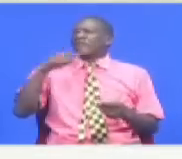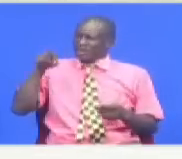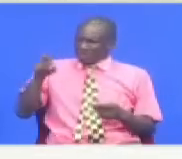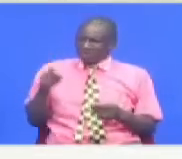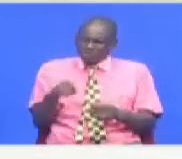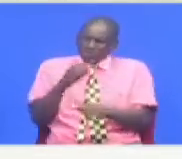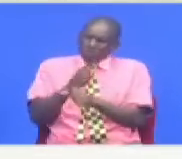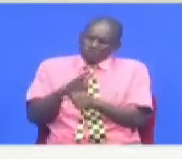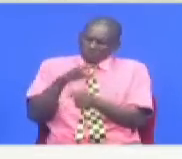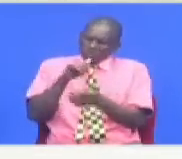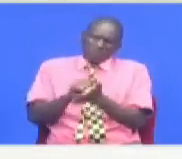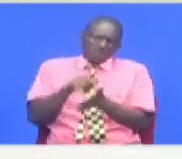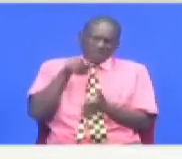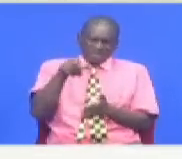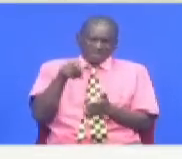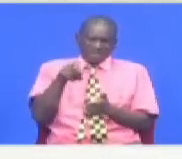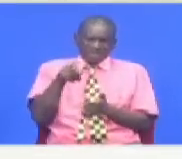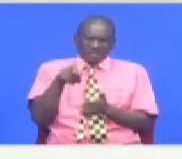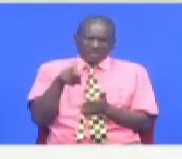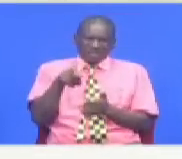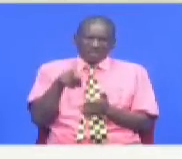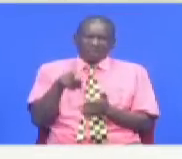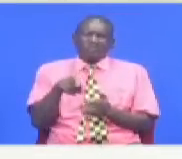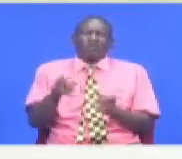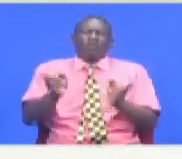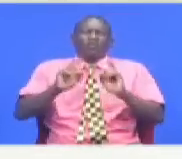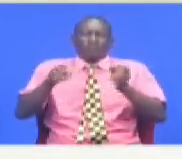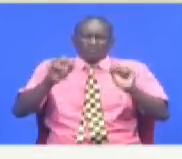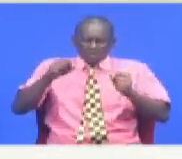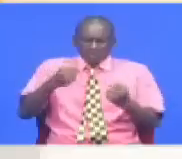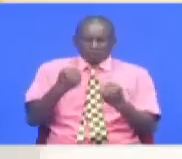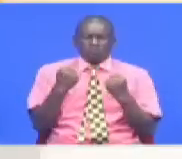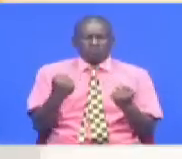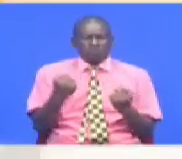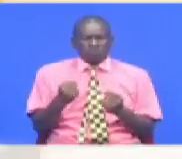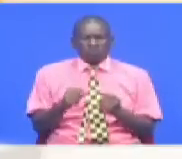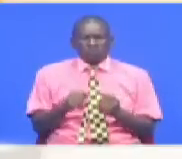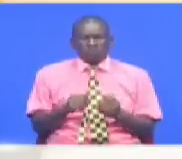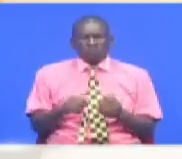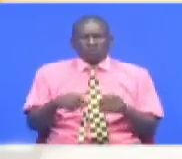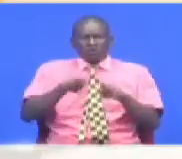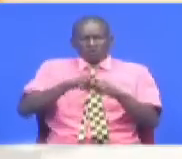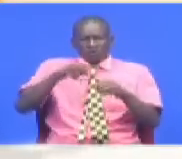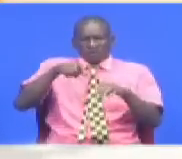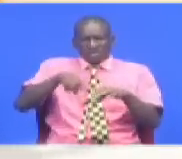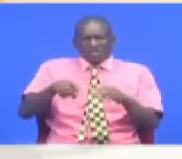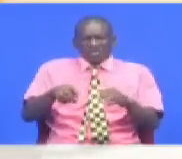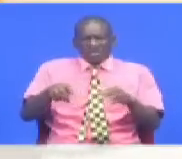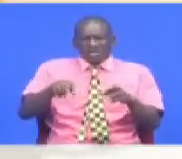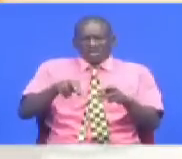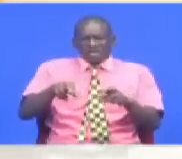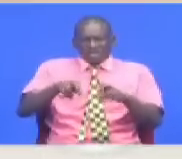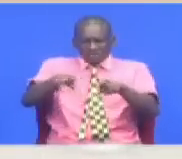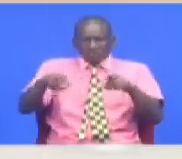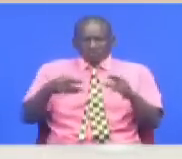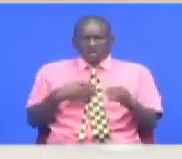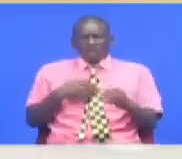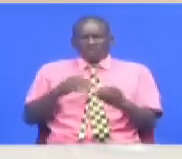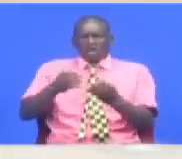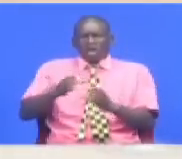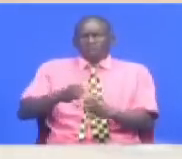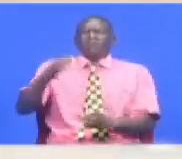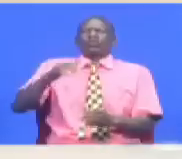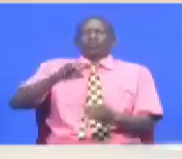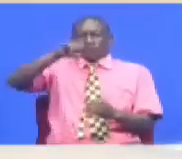used that criteria of him not being strong. Also found in the Ruai bedsitter was a bottle of juice with a